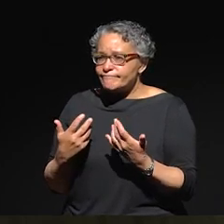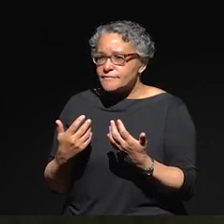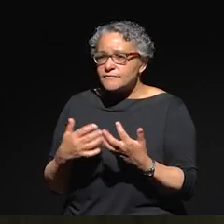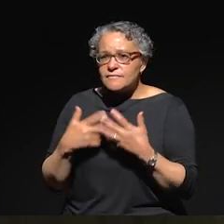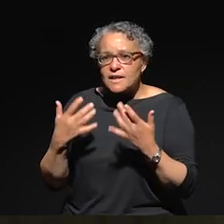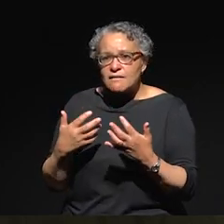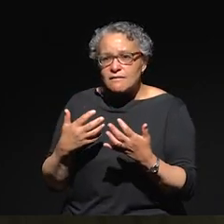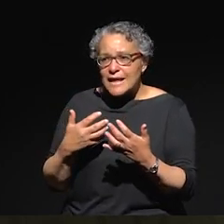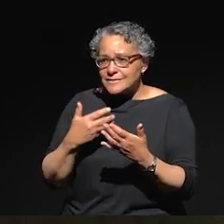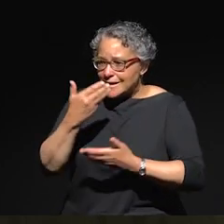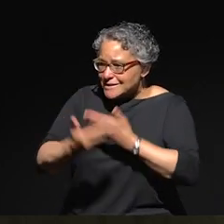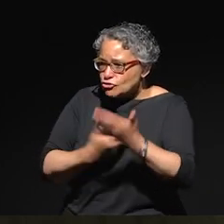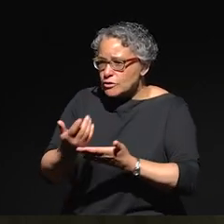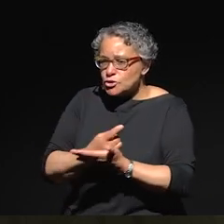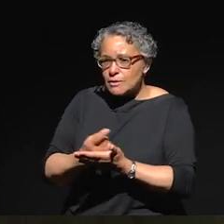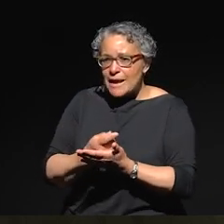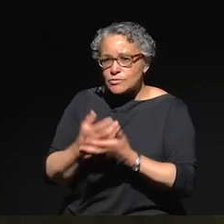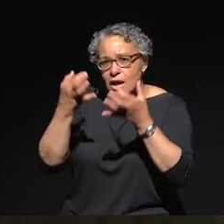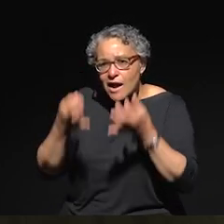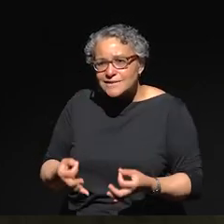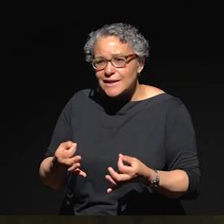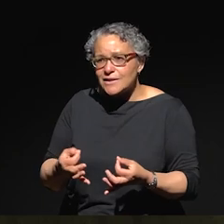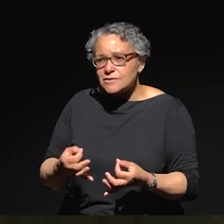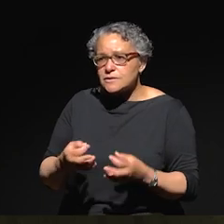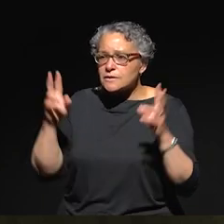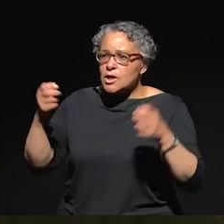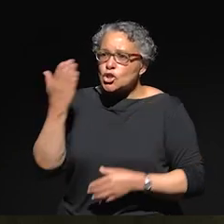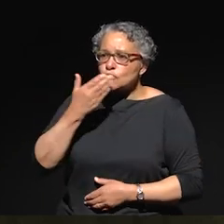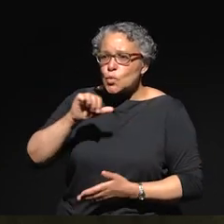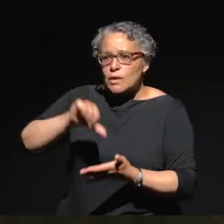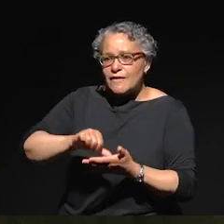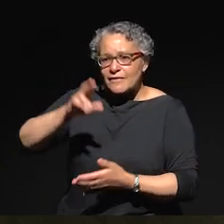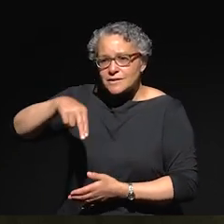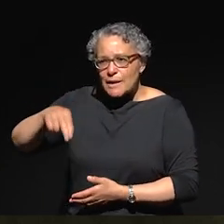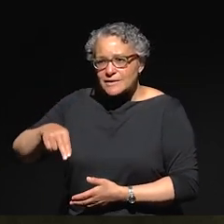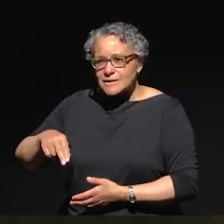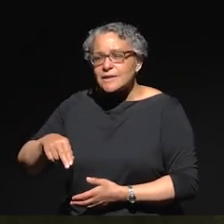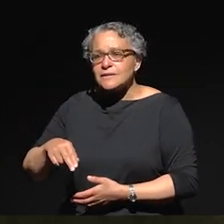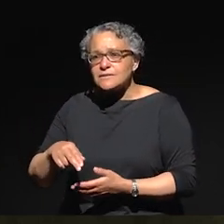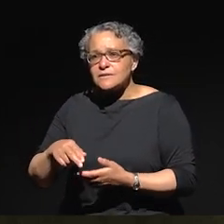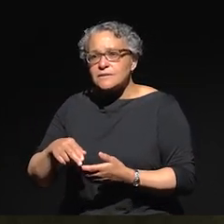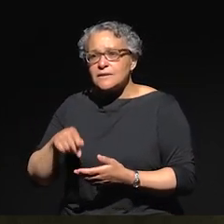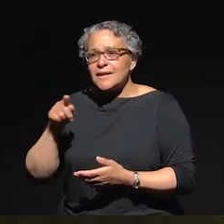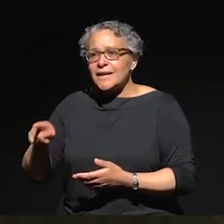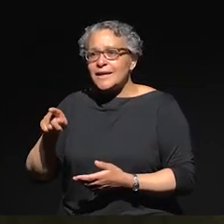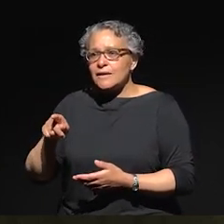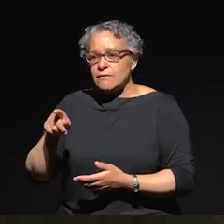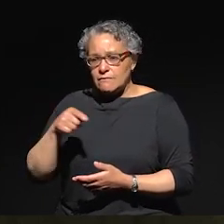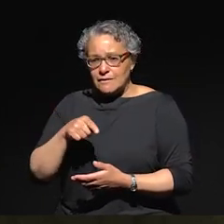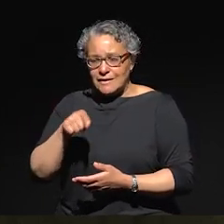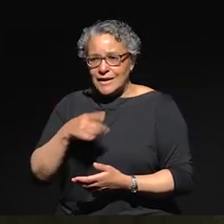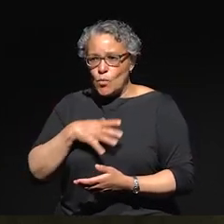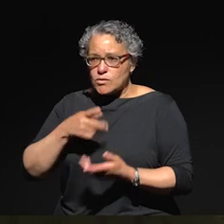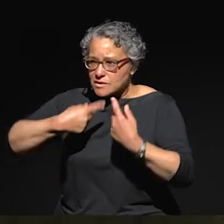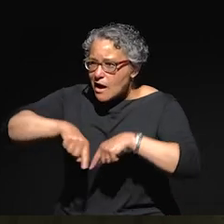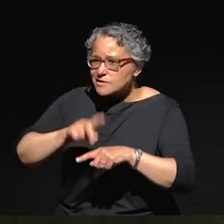the description of our ideals, as in the School of Athens. I think the fact that he paints us the way we want to see ourselves, as